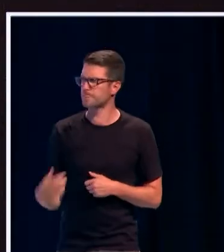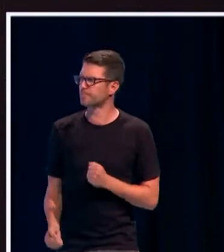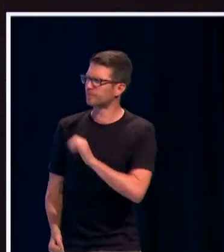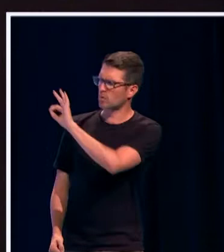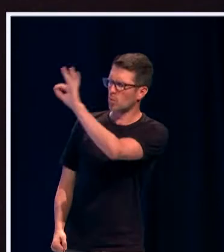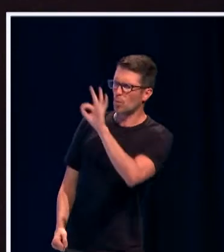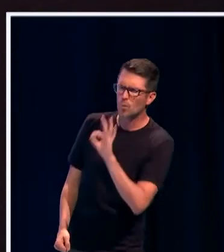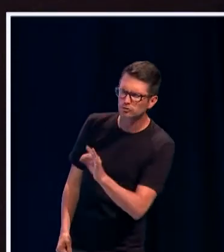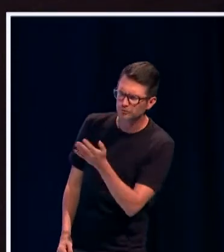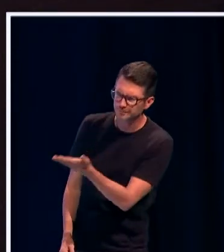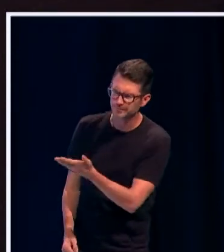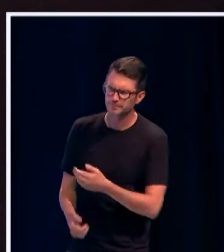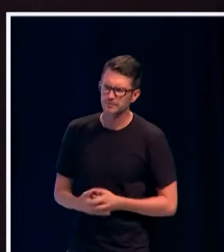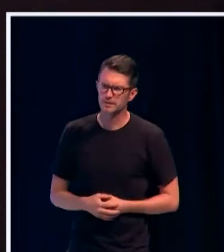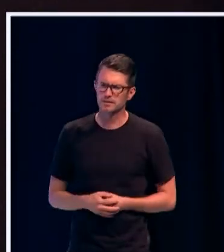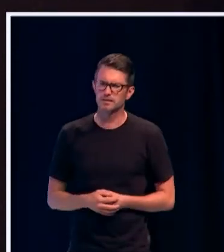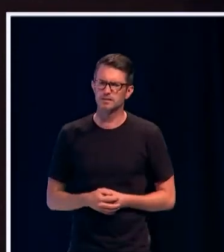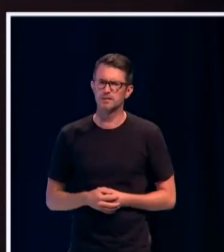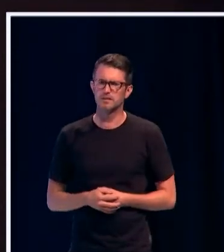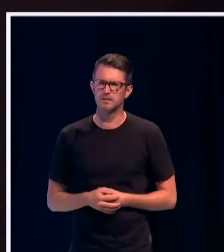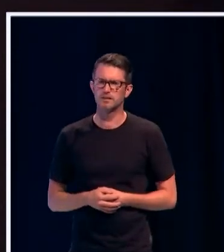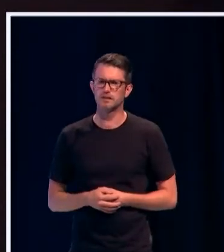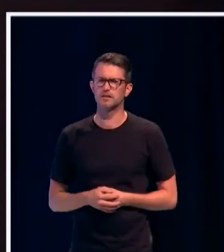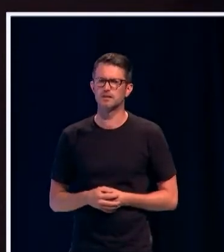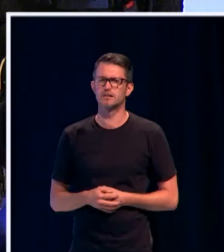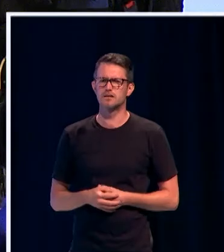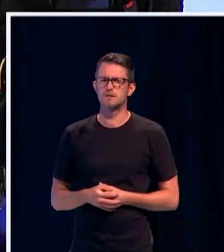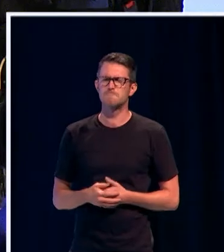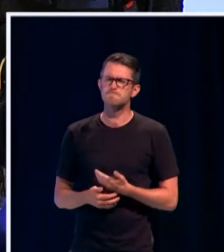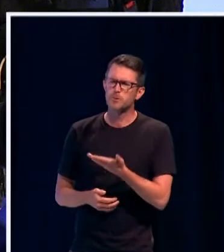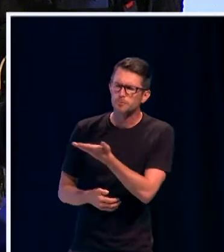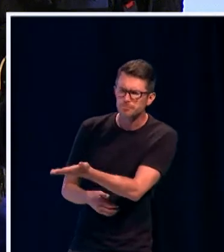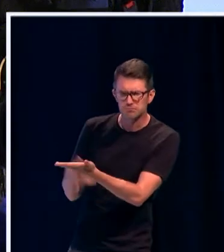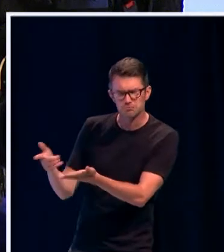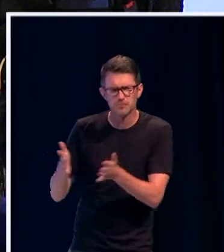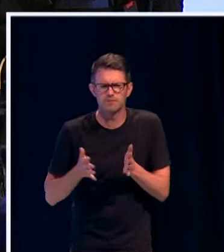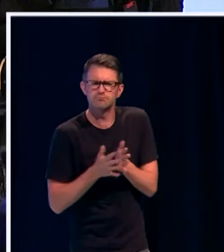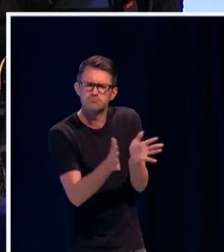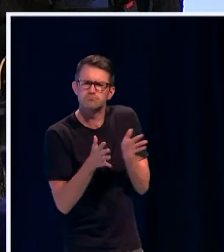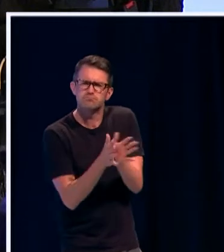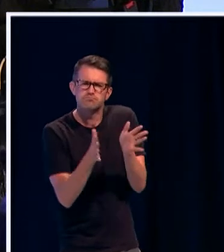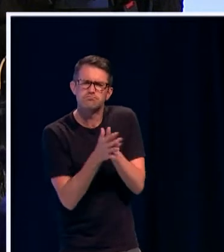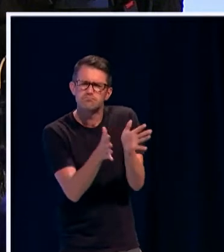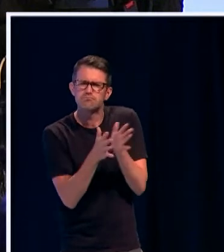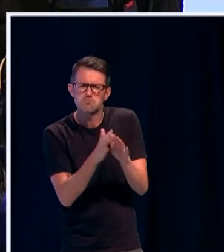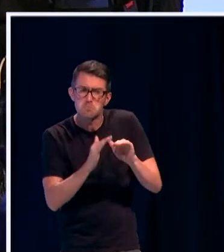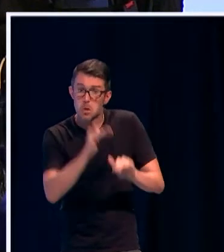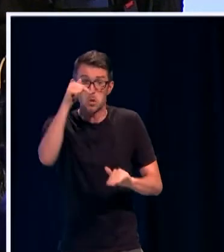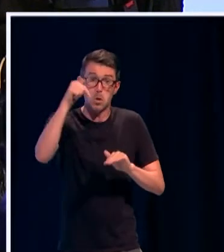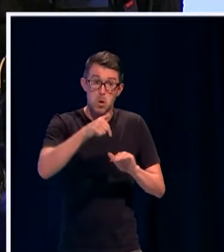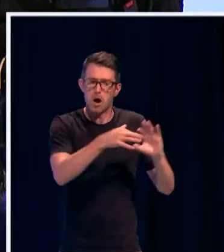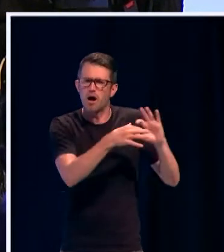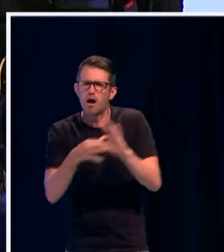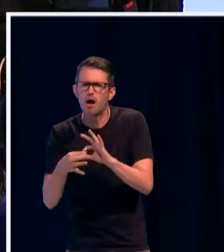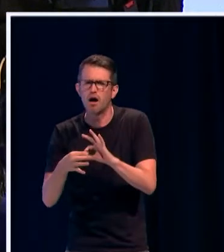Pratima, is can you please tell us about a specific initiative you have undertaken in Nepal to build the